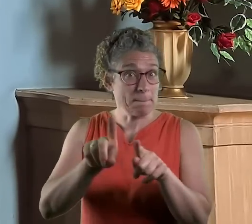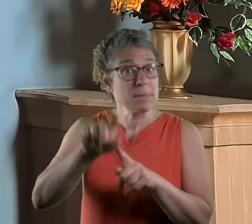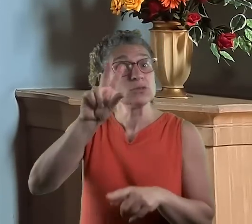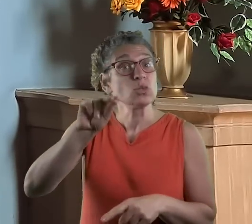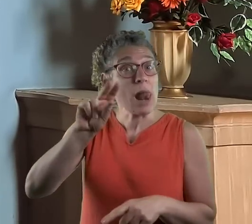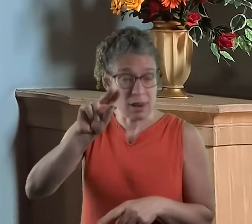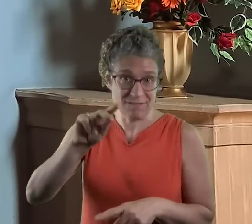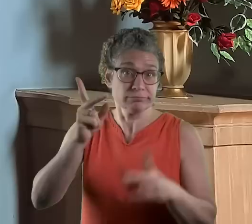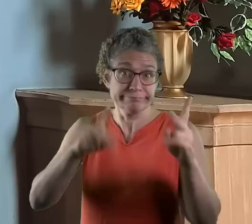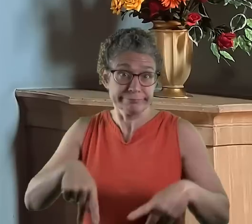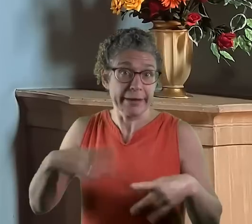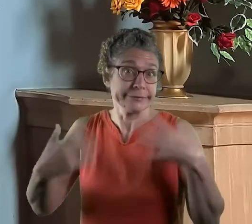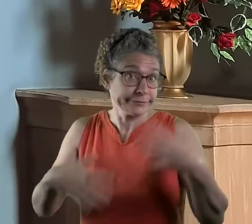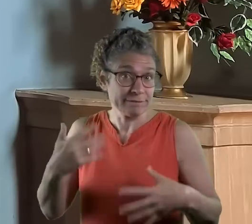12.